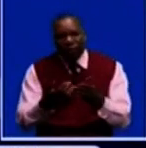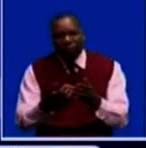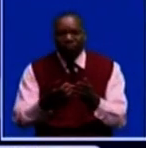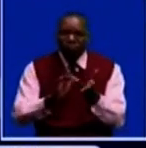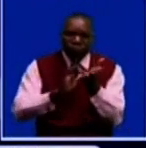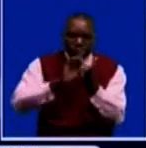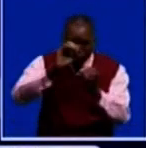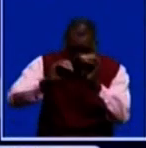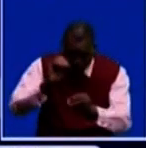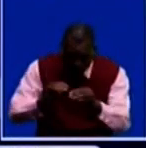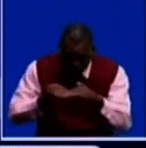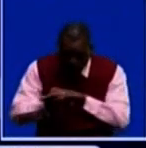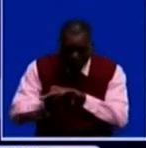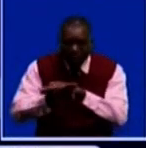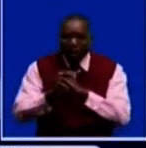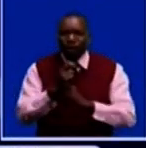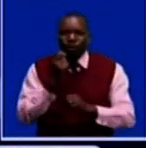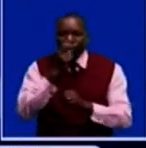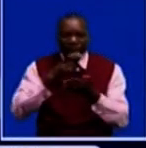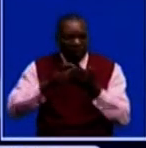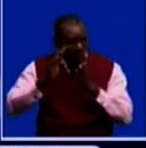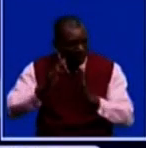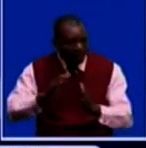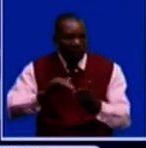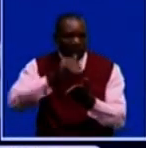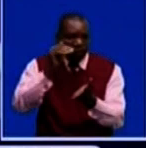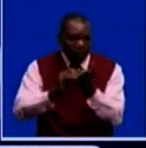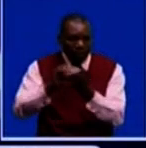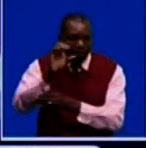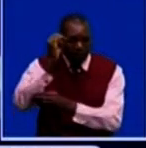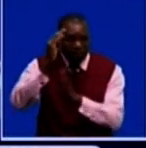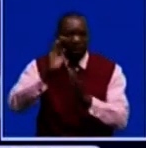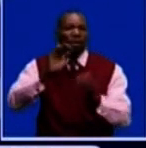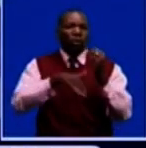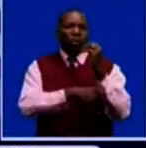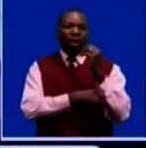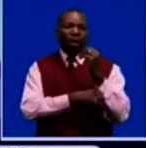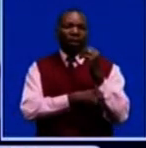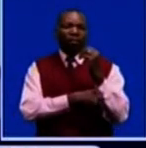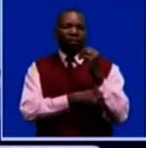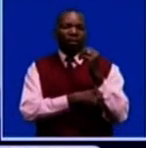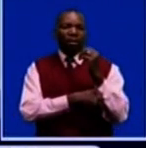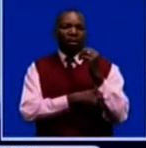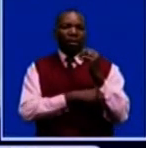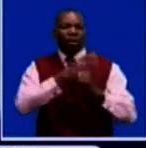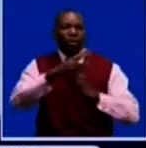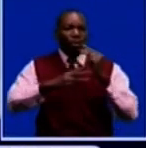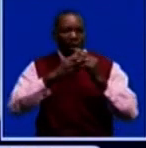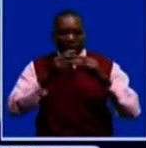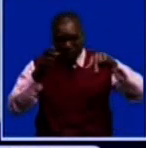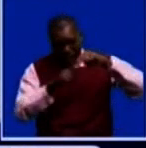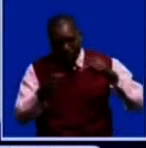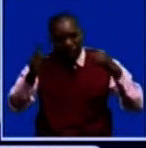in a speech read on her behalf by wife of Central Province Minister Sidi Mushanga Bernadette during the World AIDS